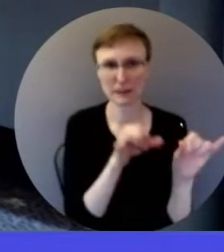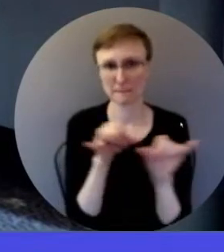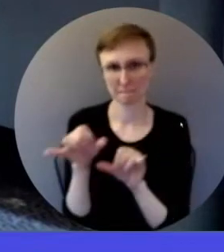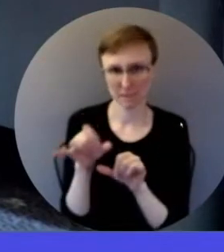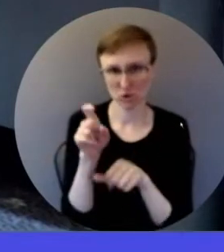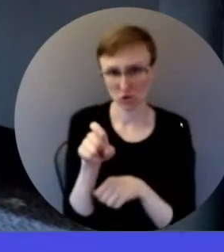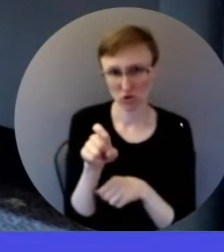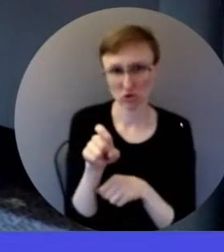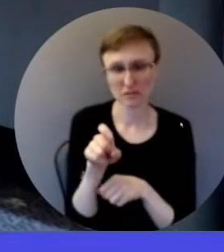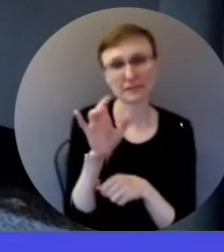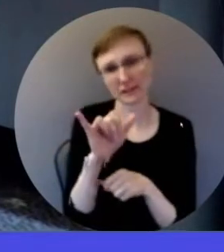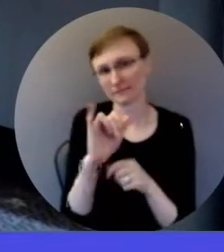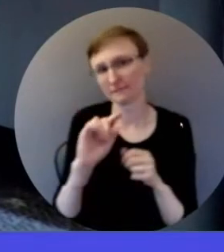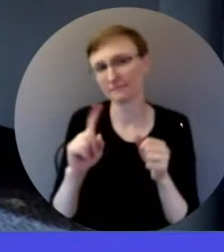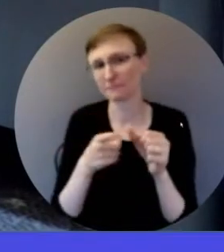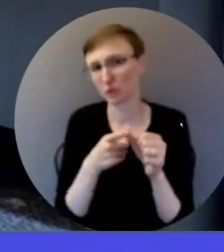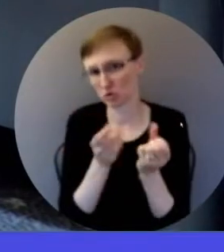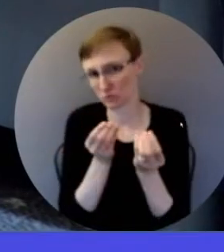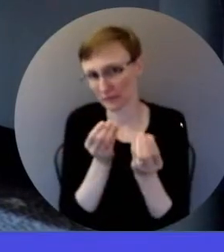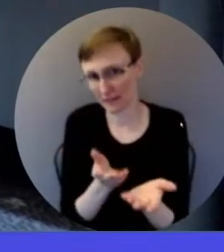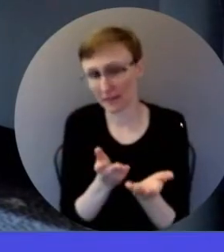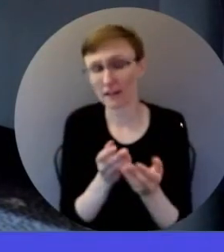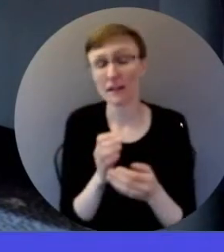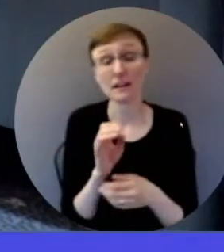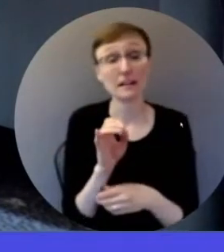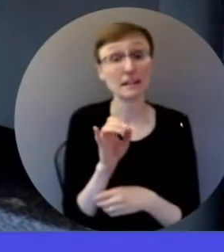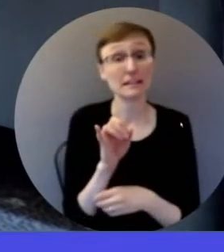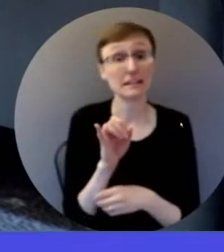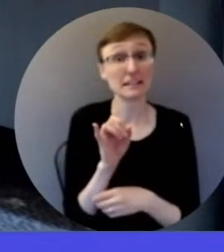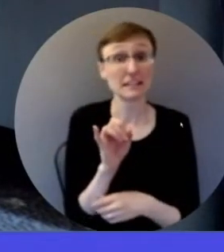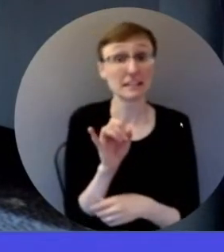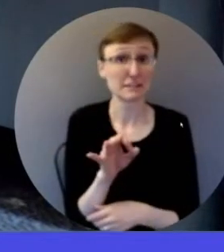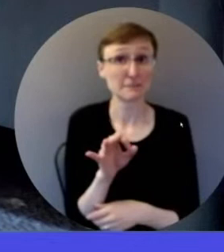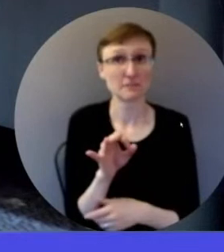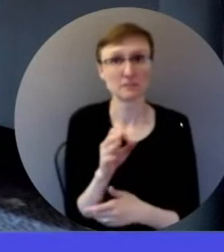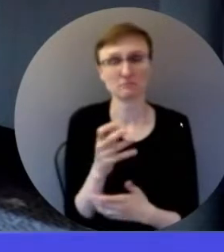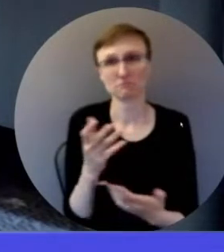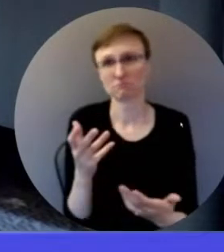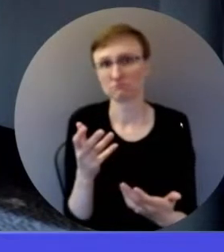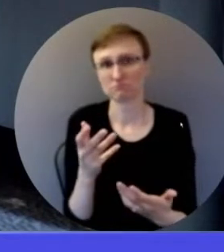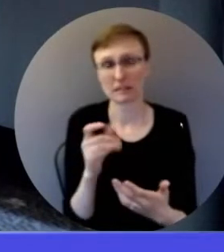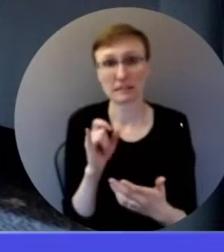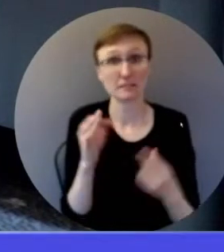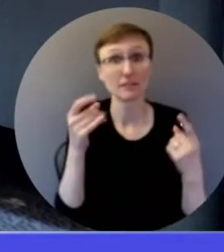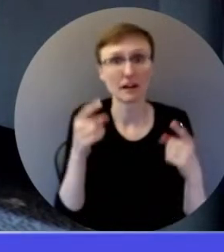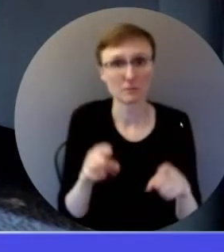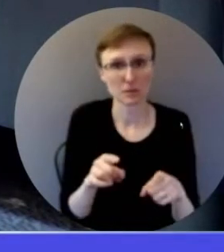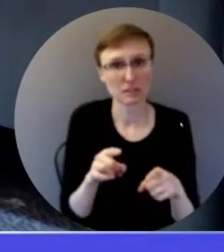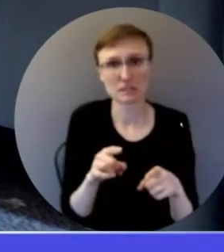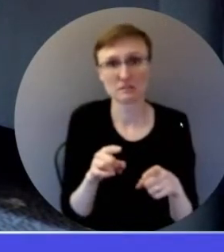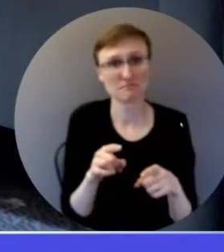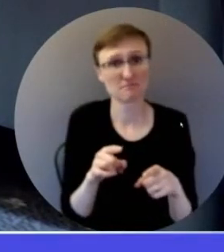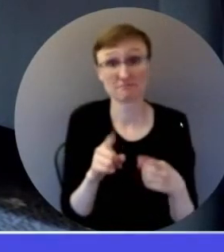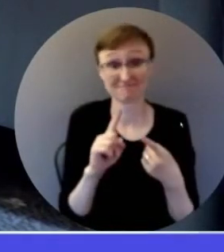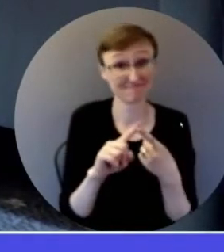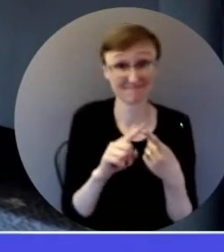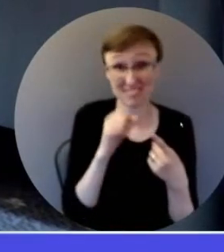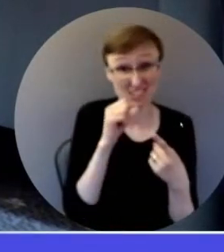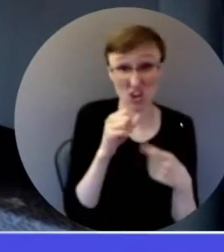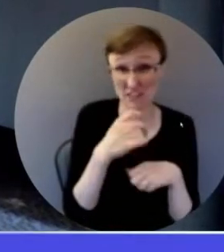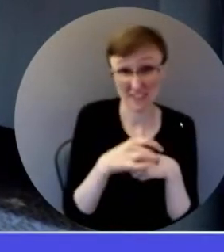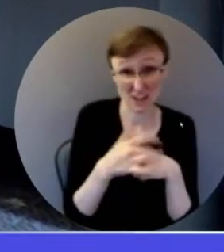then in rare cases, or not rare cases, but in certain cases, if the product isn't available, you're offered the other mRNA